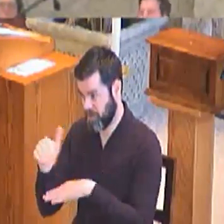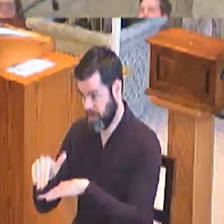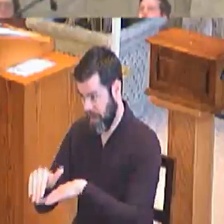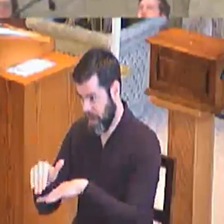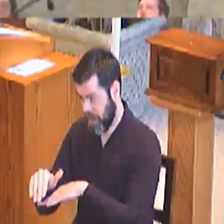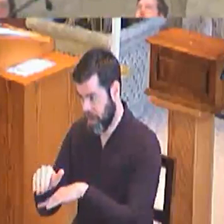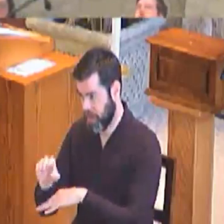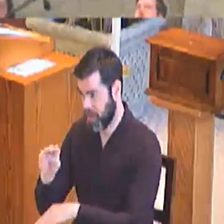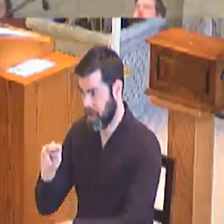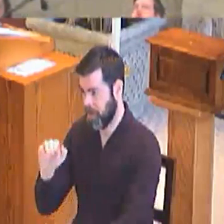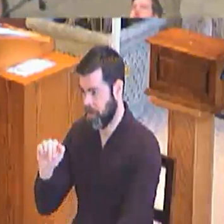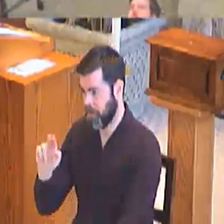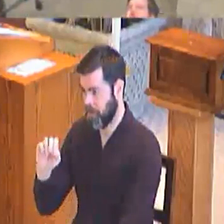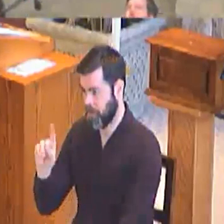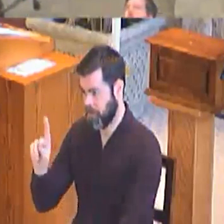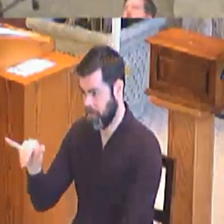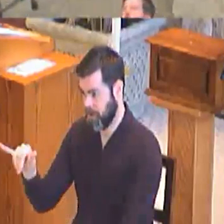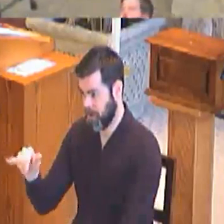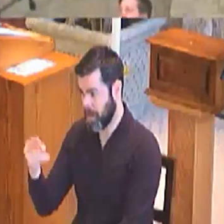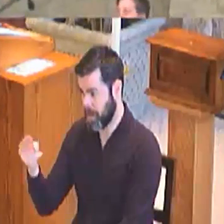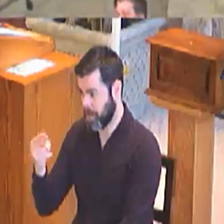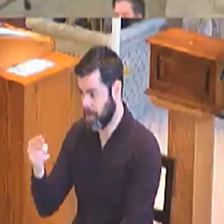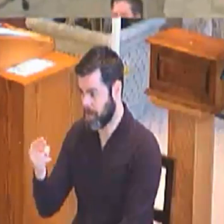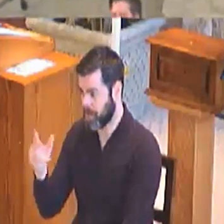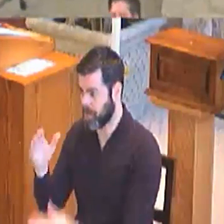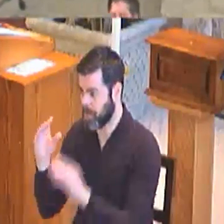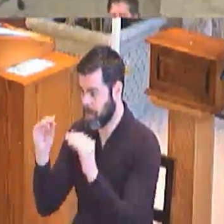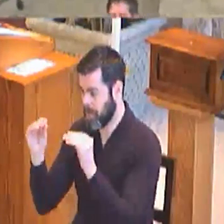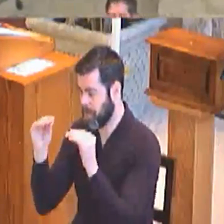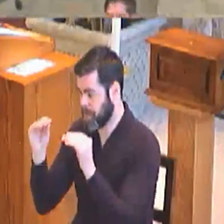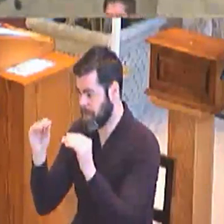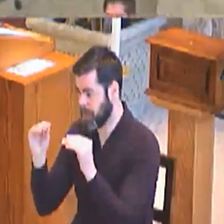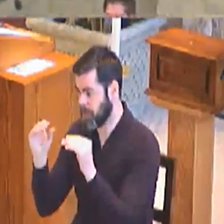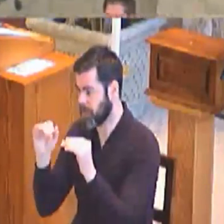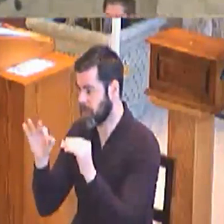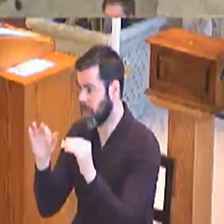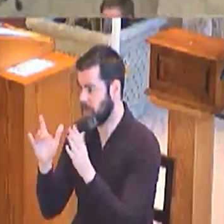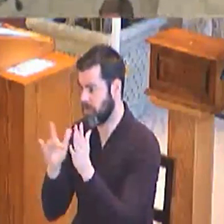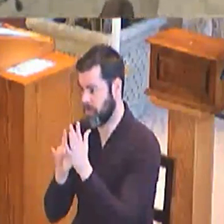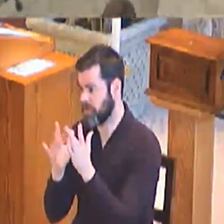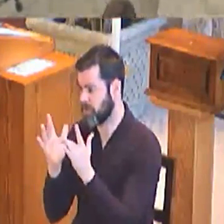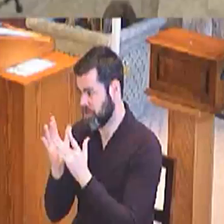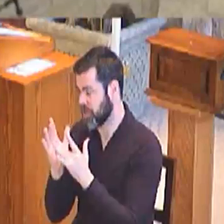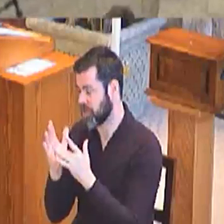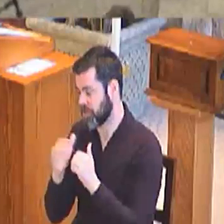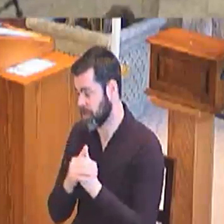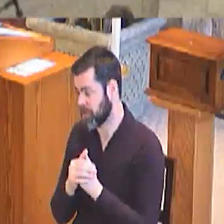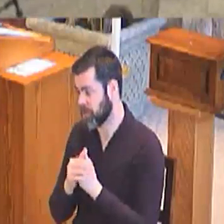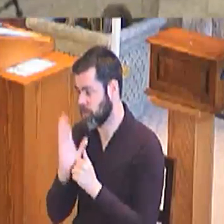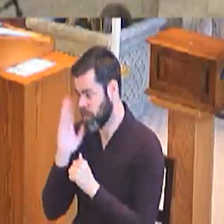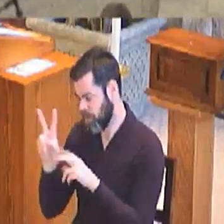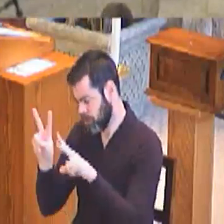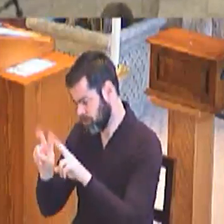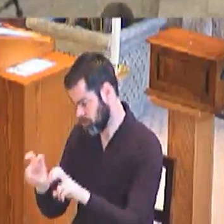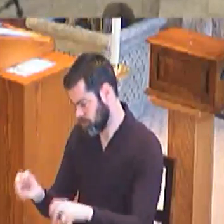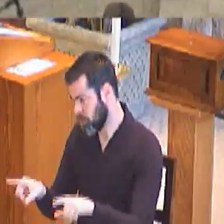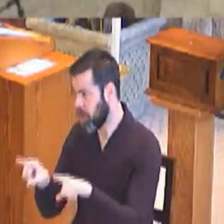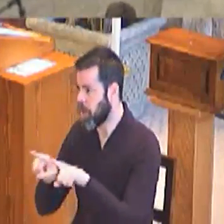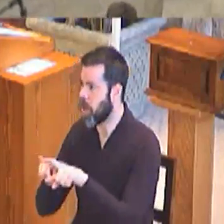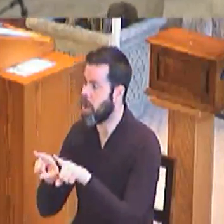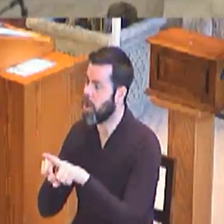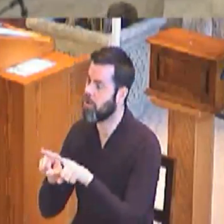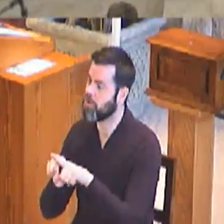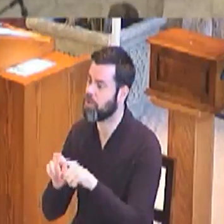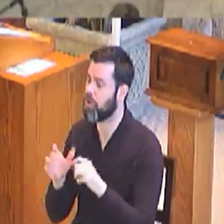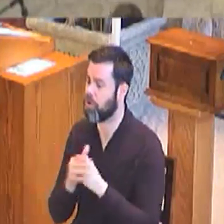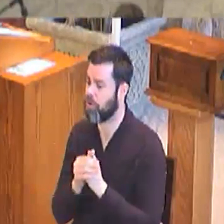Thursday, we'll look at the teachings of Jesus in the upper room, called the Upper Room Teachings. And they will also celebrate common